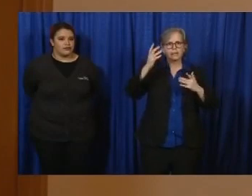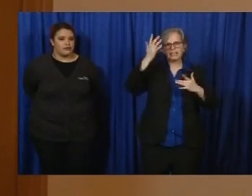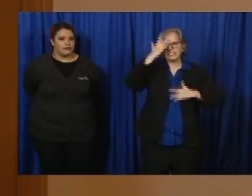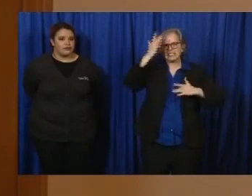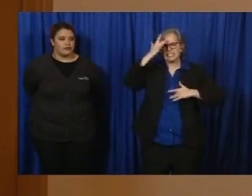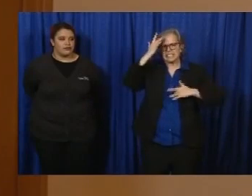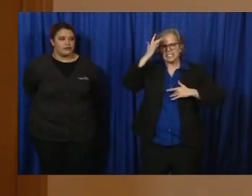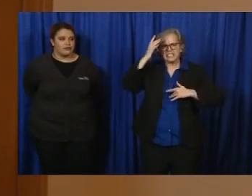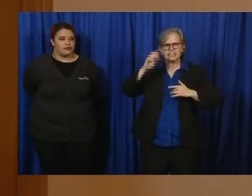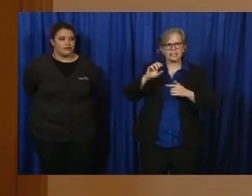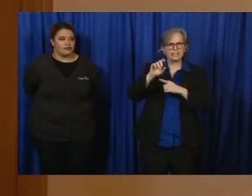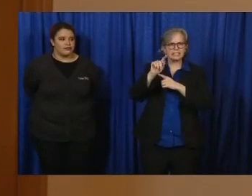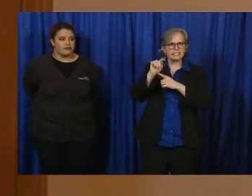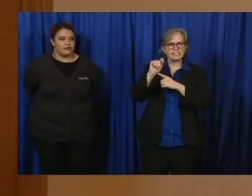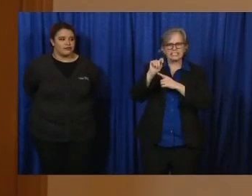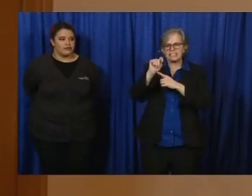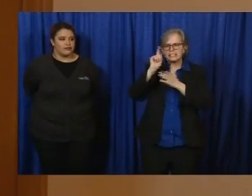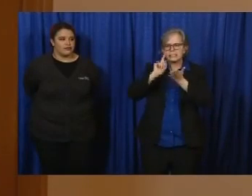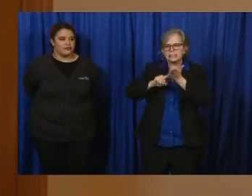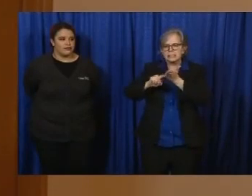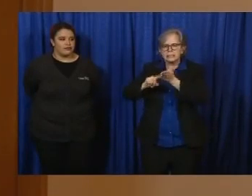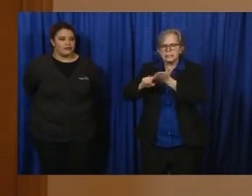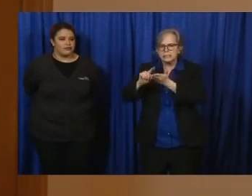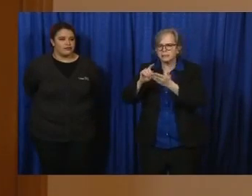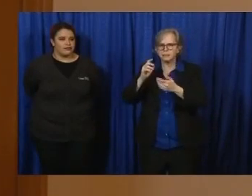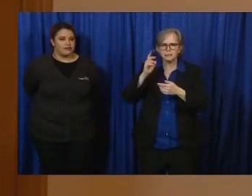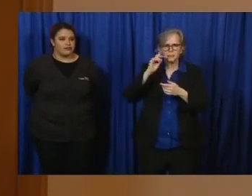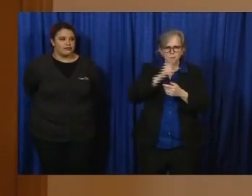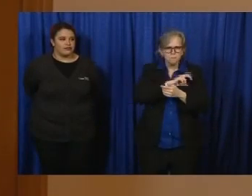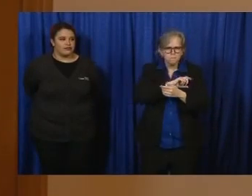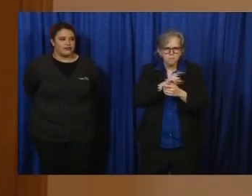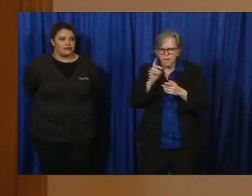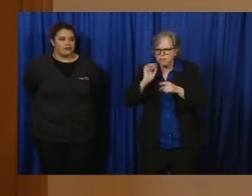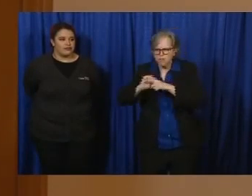to be trained in, because we know part of the way of getting out of